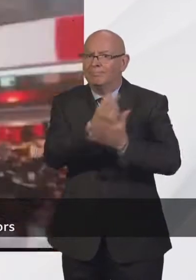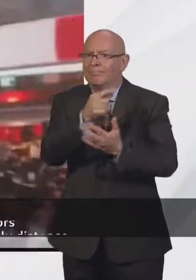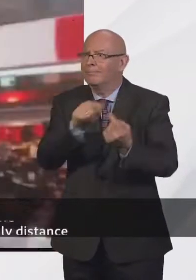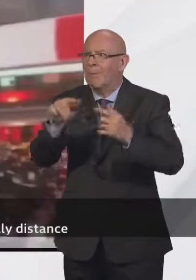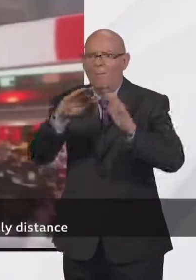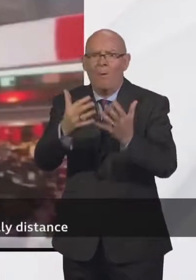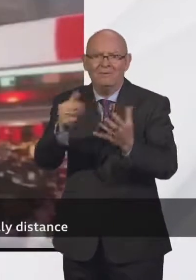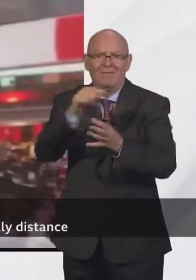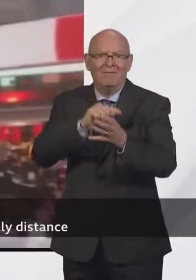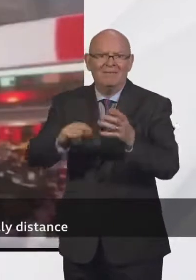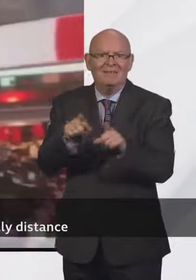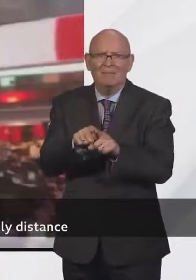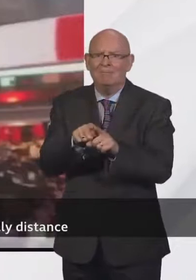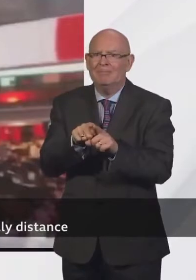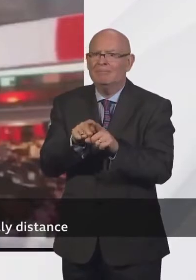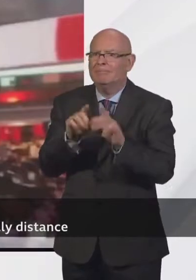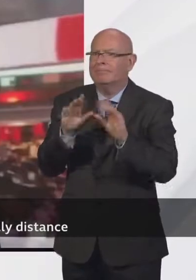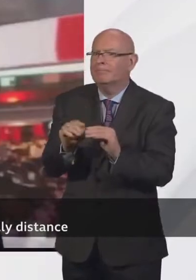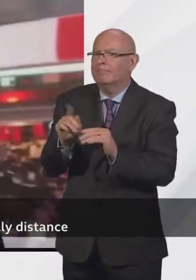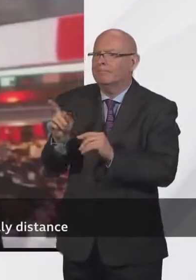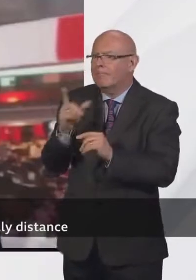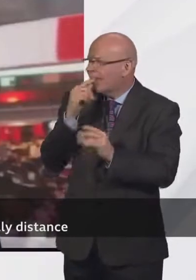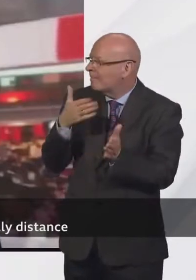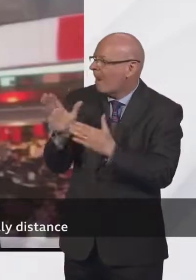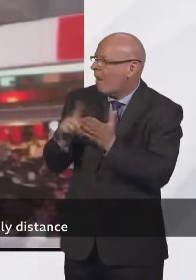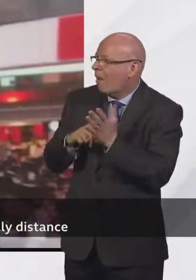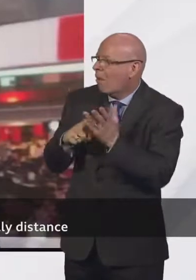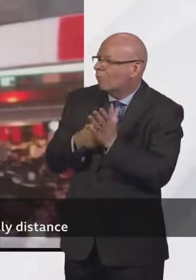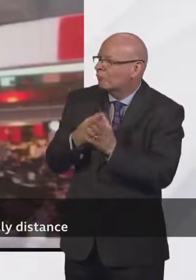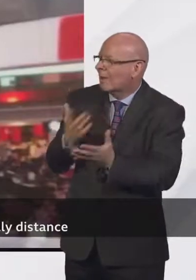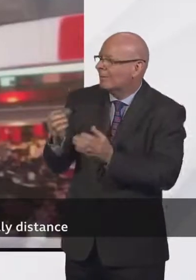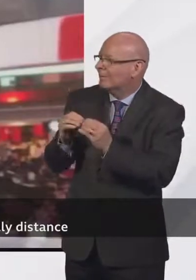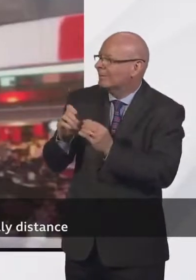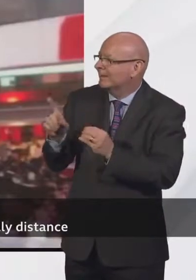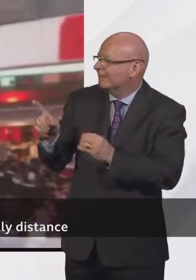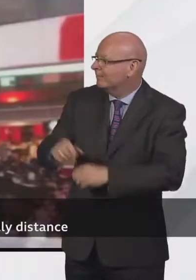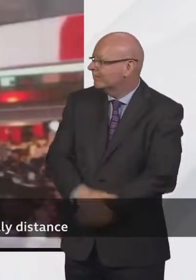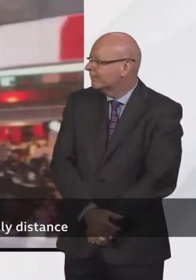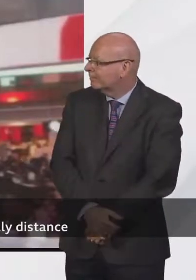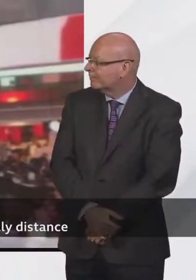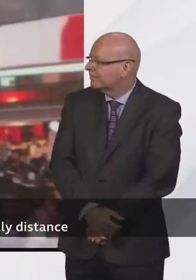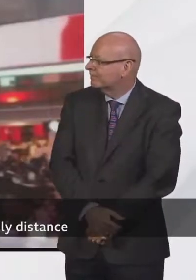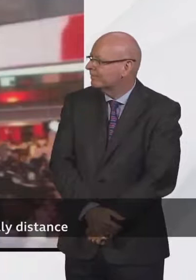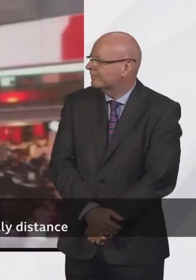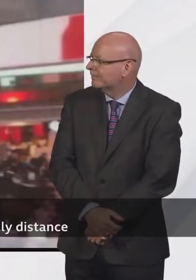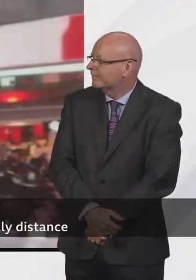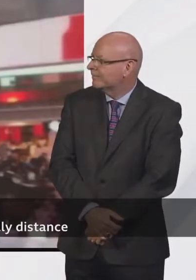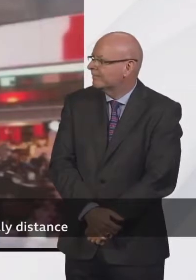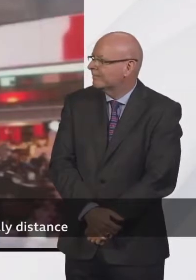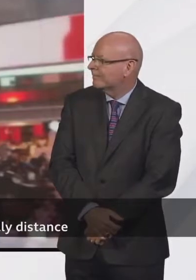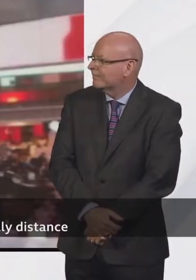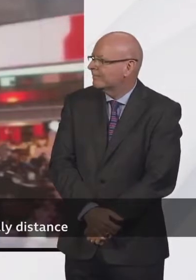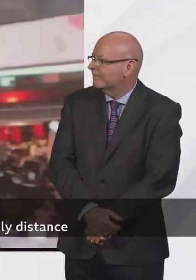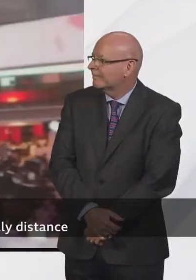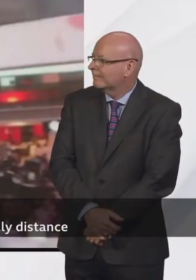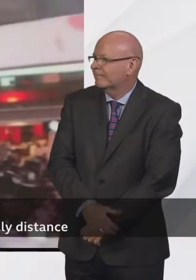scientists sound notably cautious this afternoon. Prime Minister, opening up does open up more risk to our health. Will you take